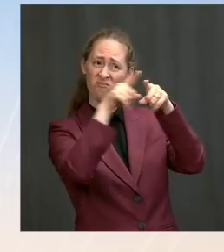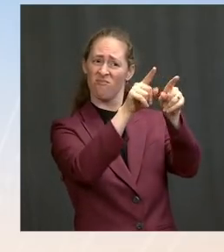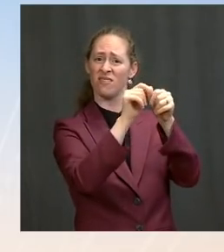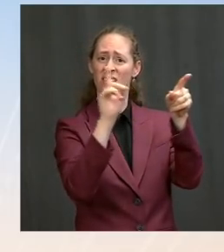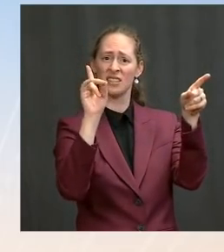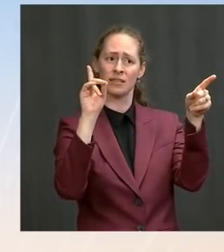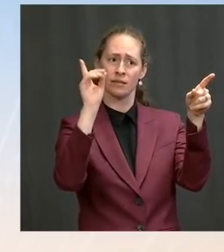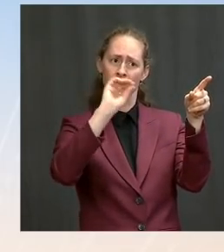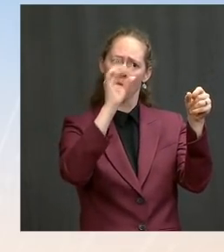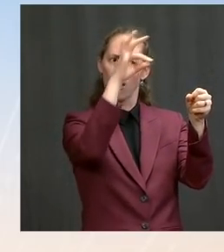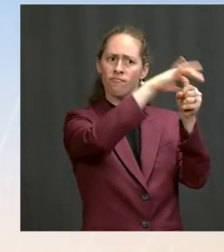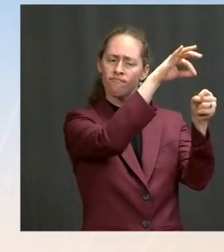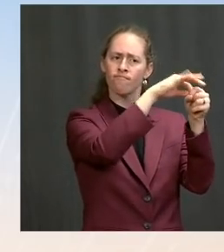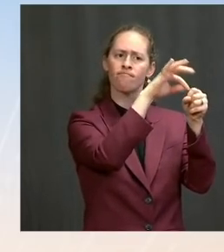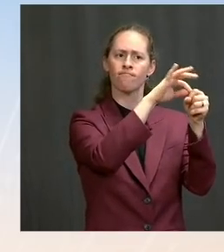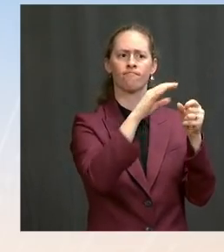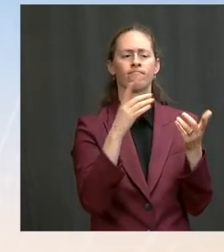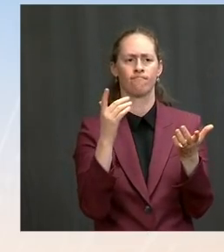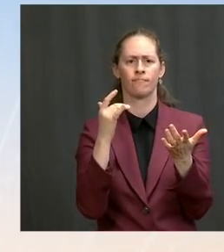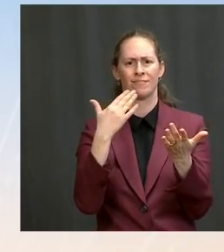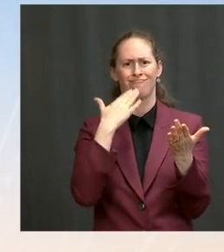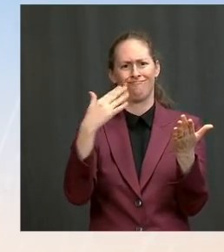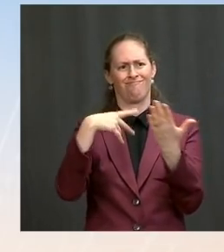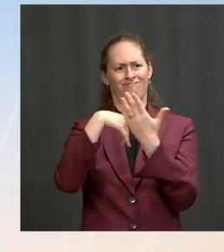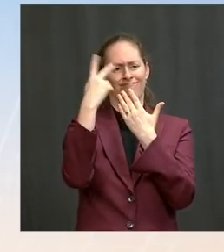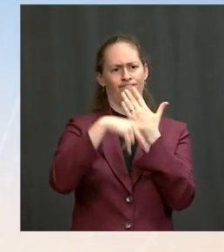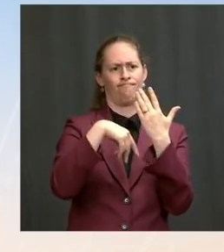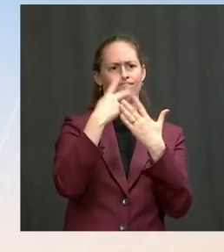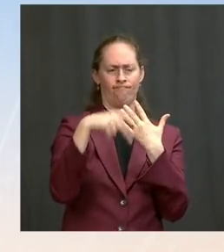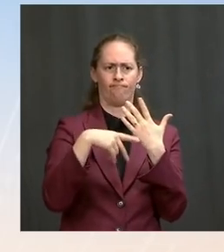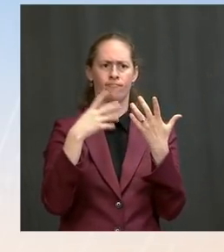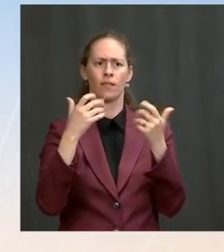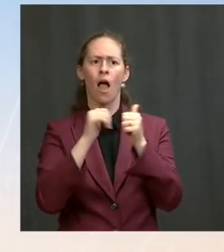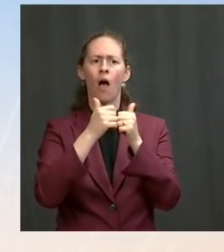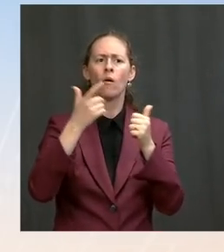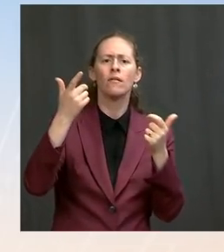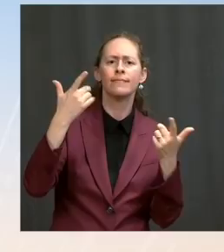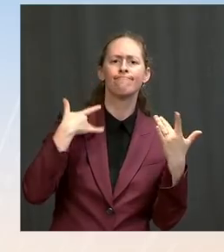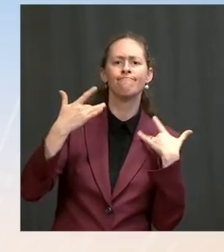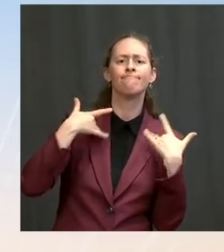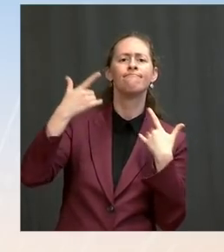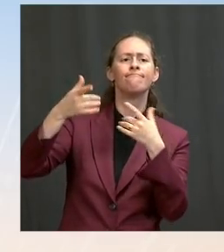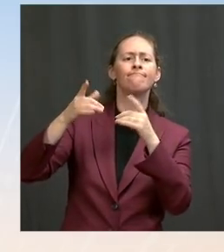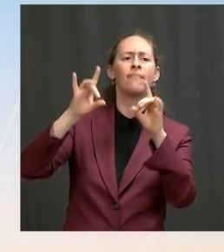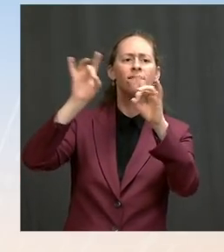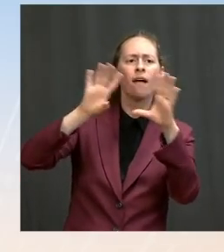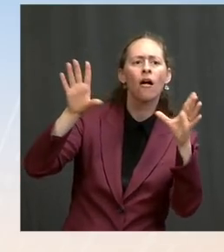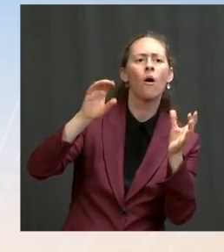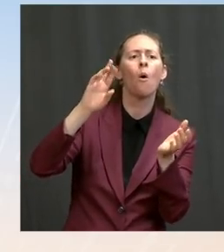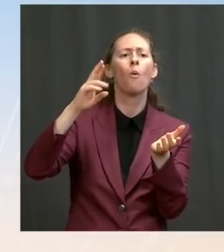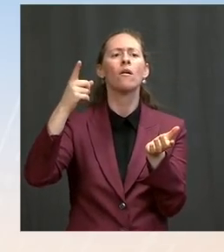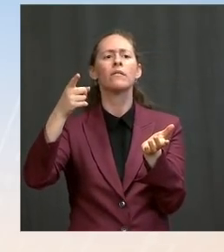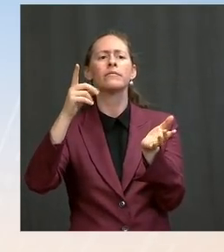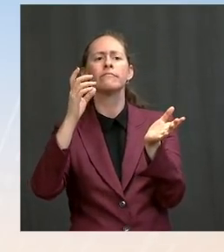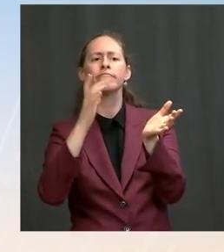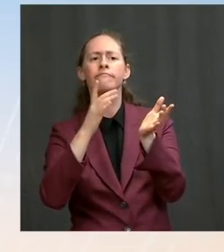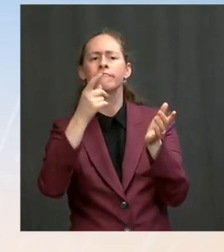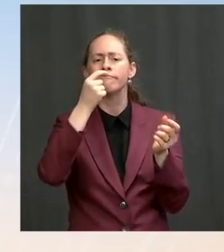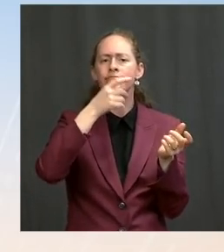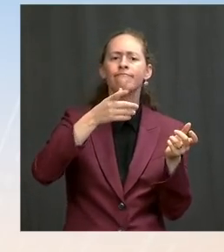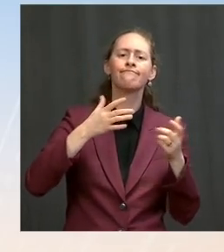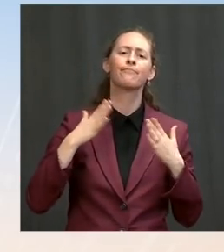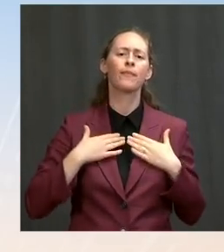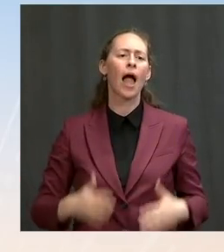robust deliverables in three areas: gender-based violence, economic justice, and sexual and reproductive and health rights. As one